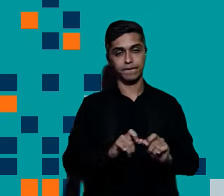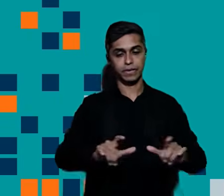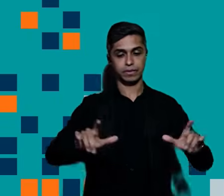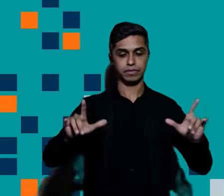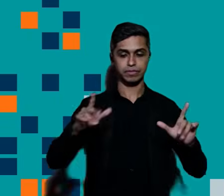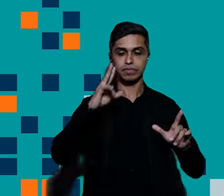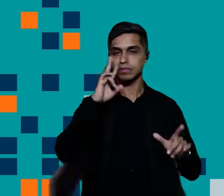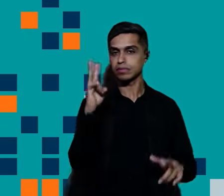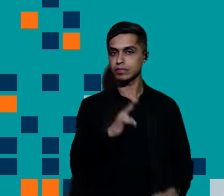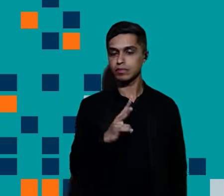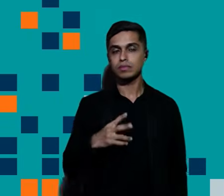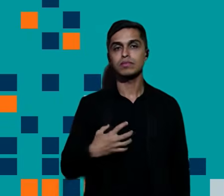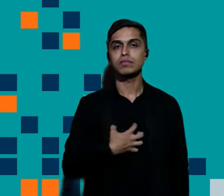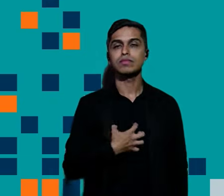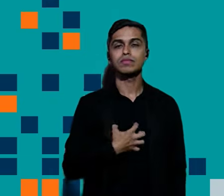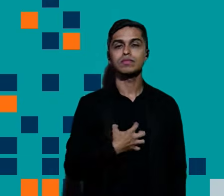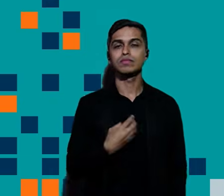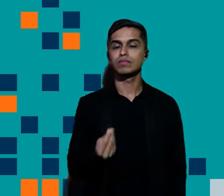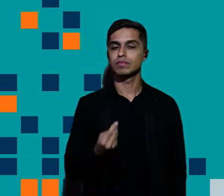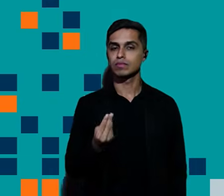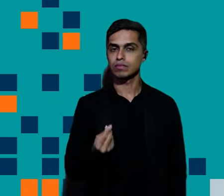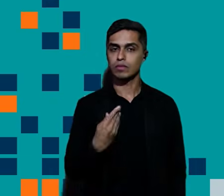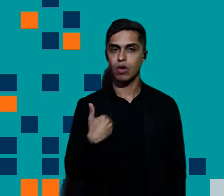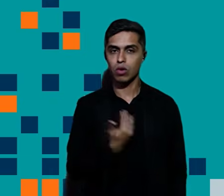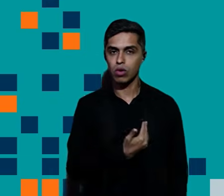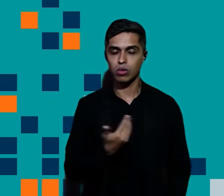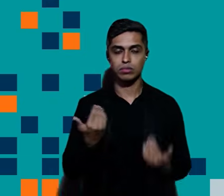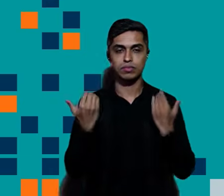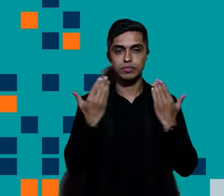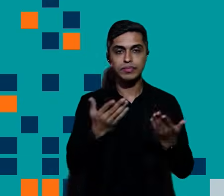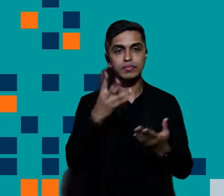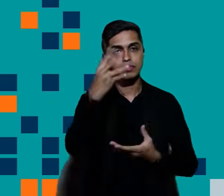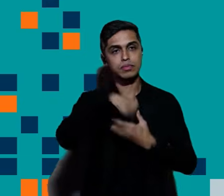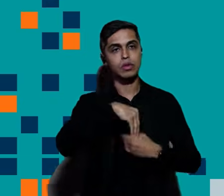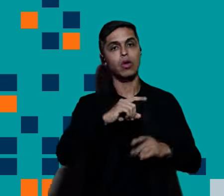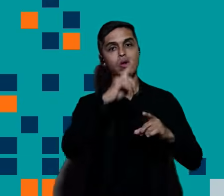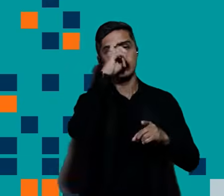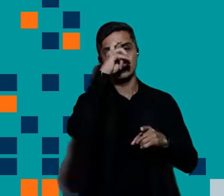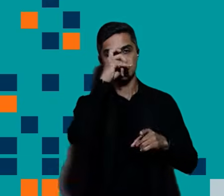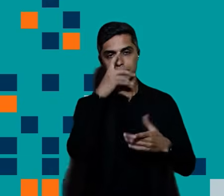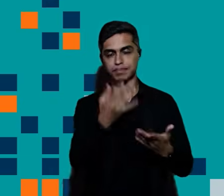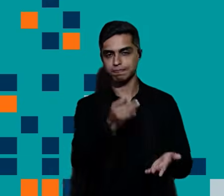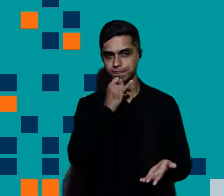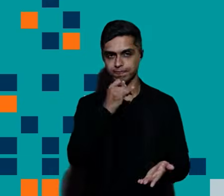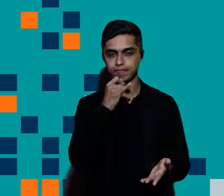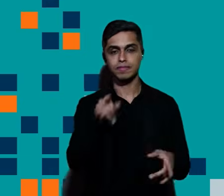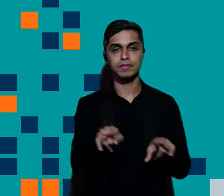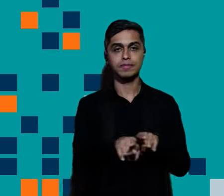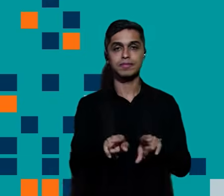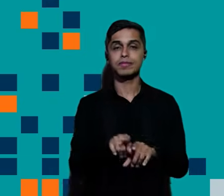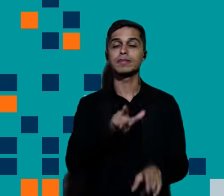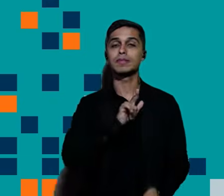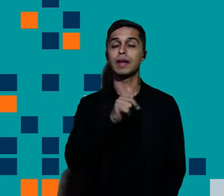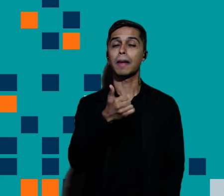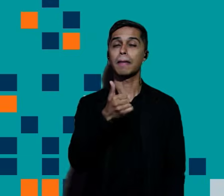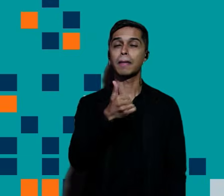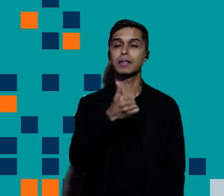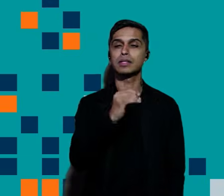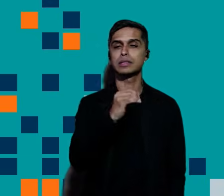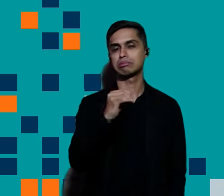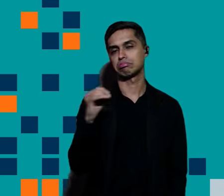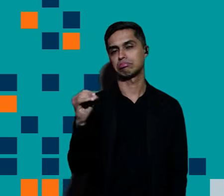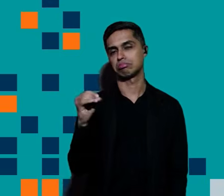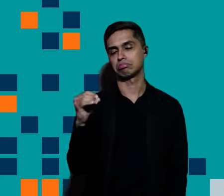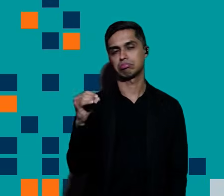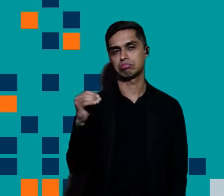a hospital, brand new hospital we did that's about 100,000 square meters. The main public area is